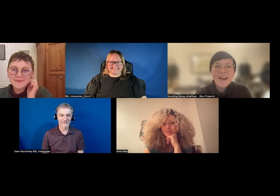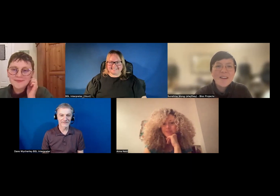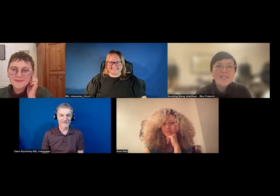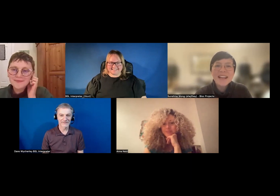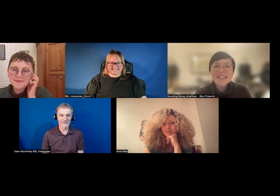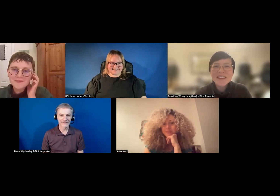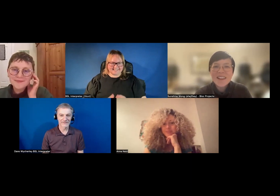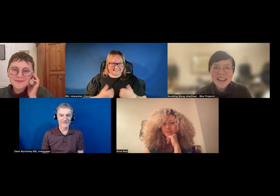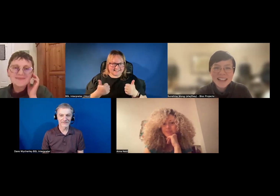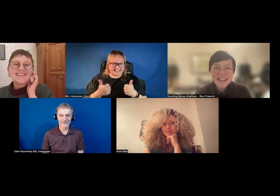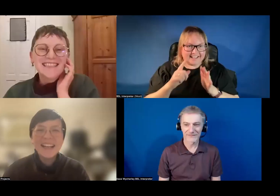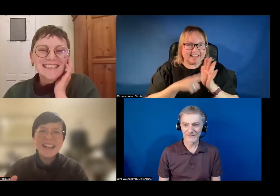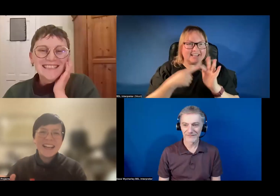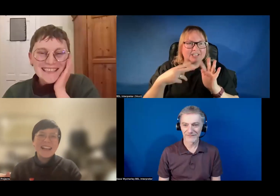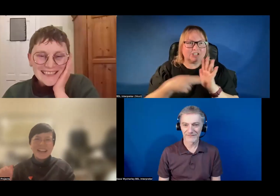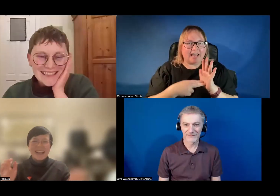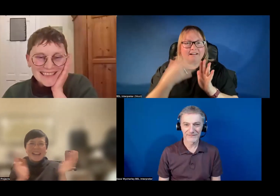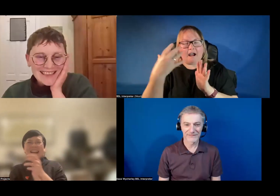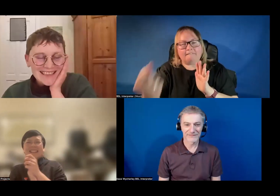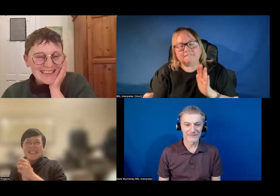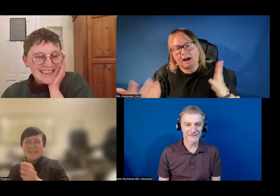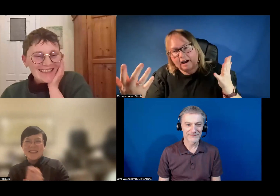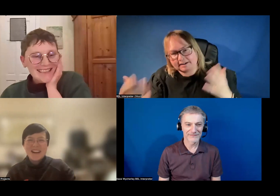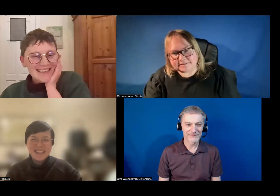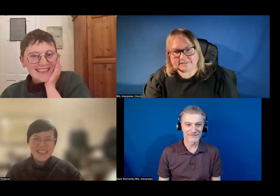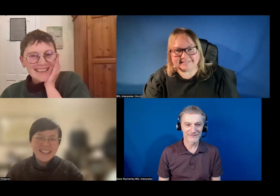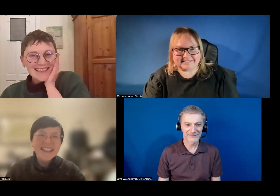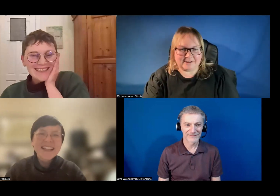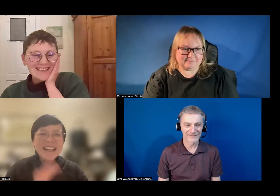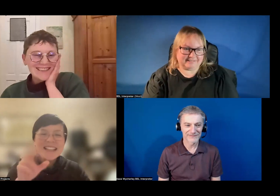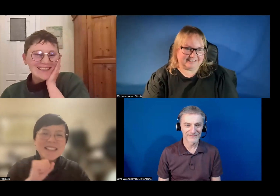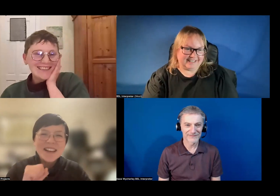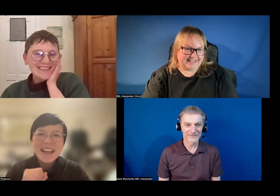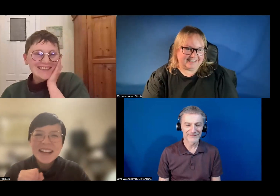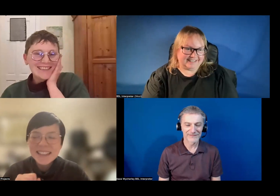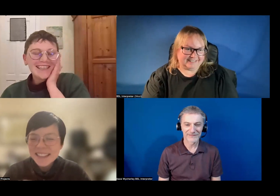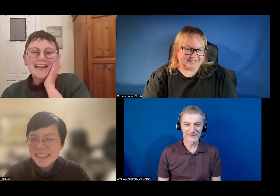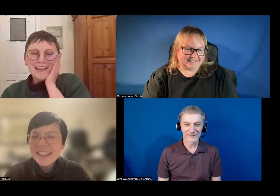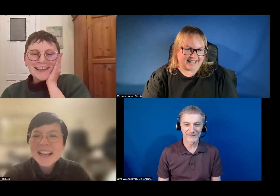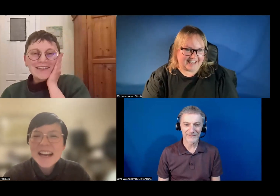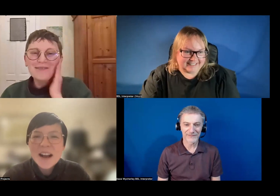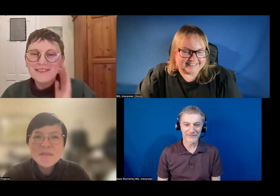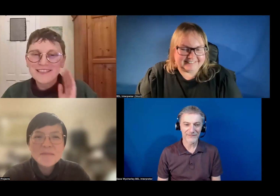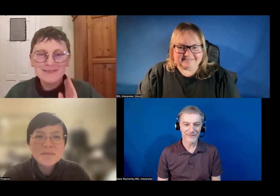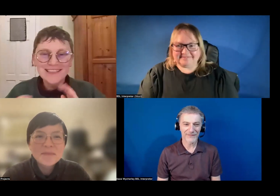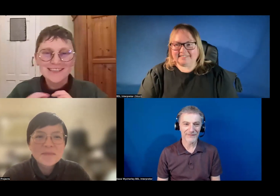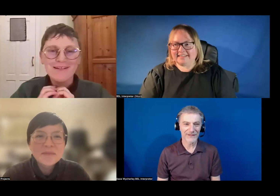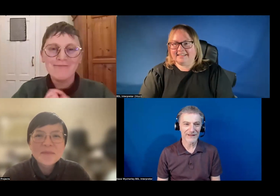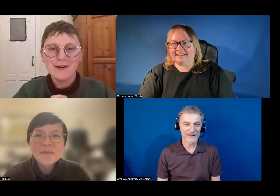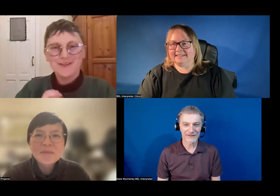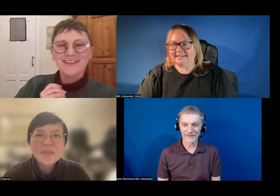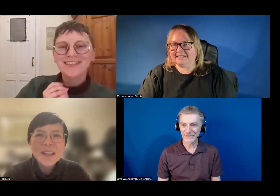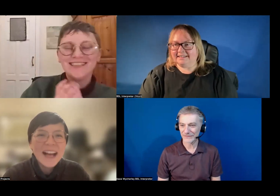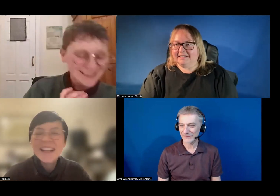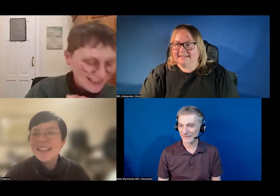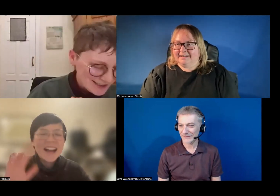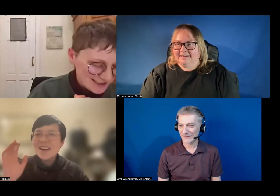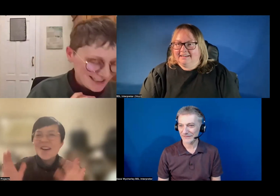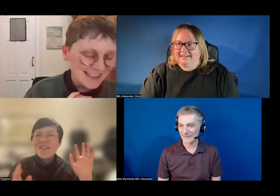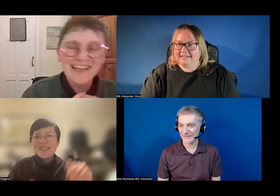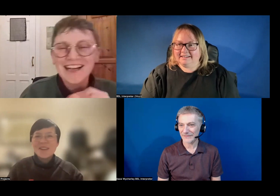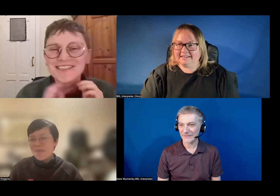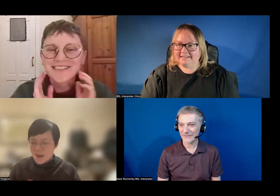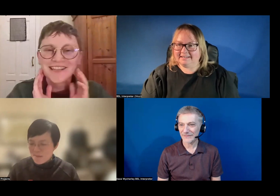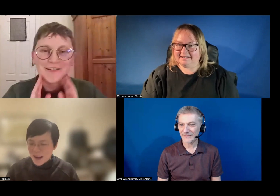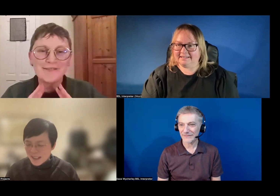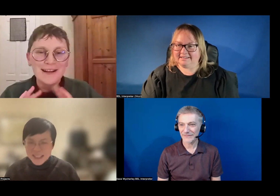Okay. Oh, Jen's gone again. She's forgotten again. It's okay. I think maybe she missed the memo. I